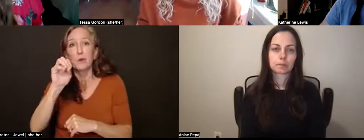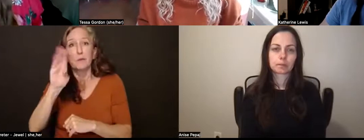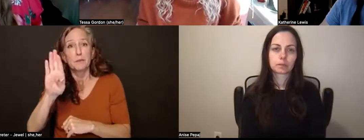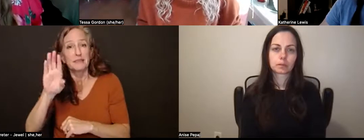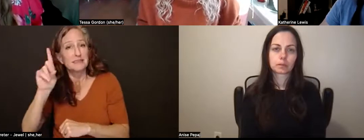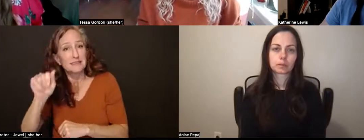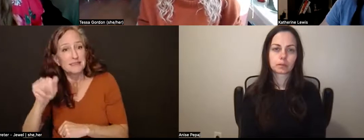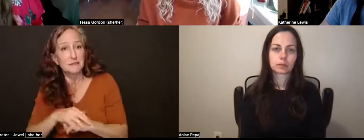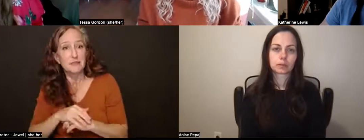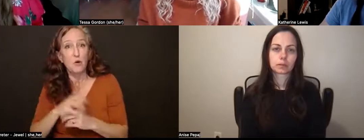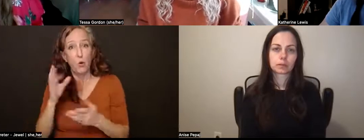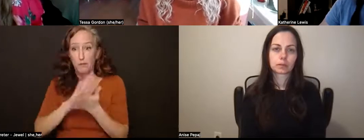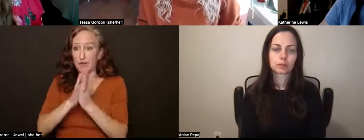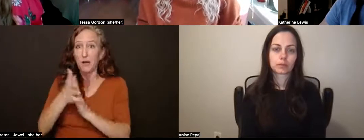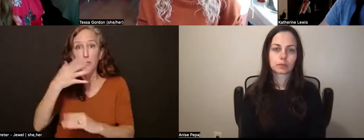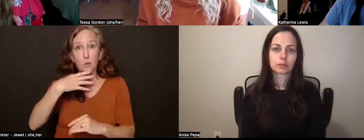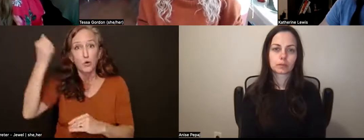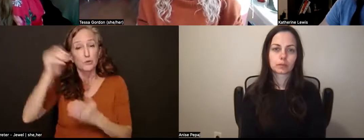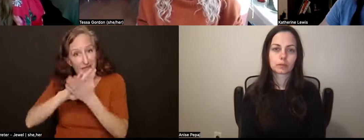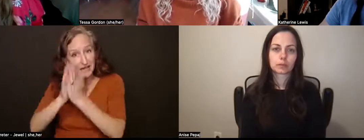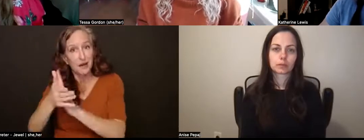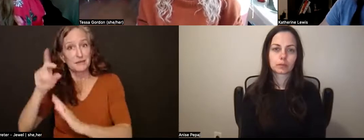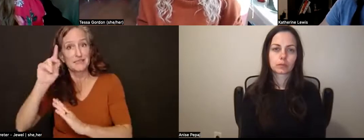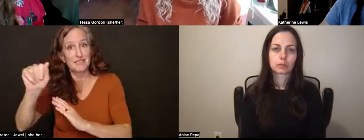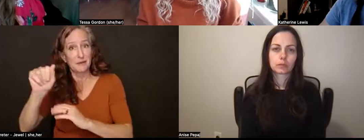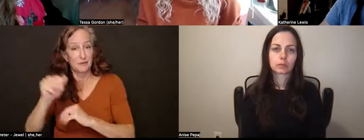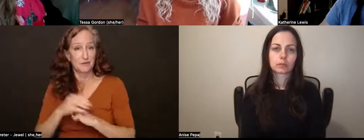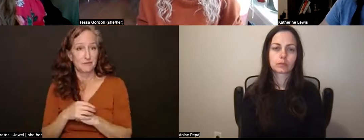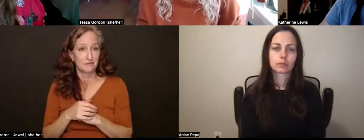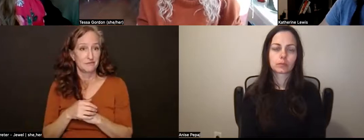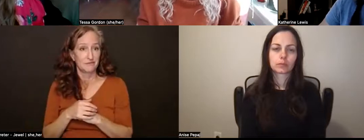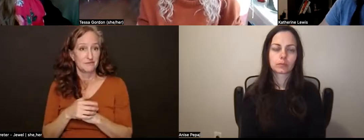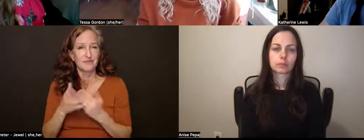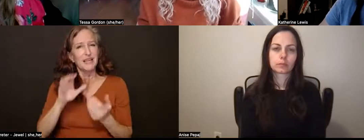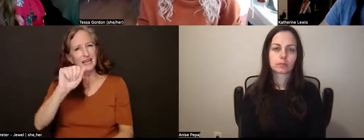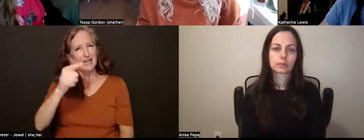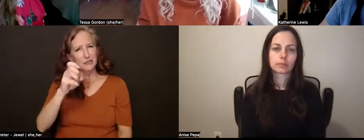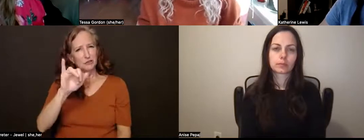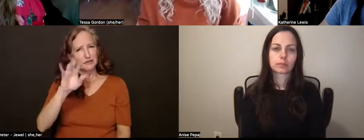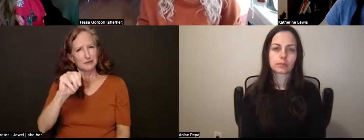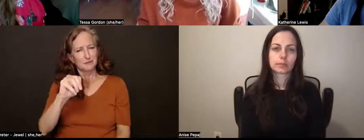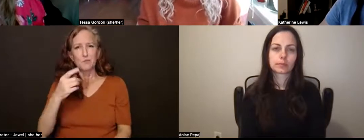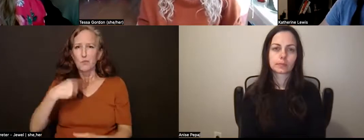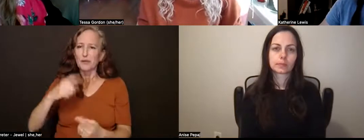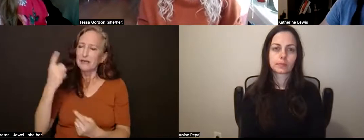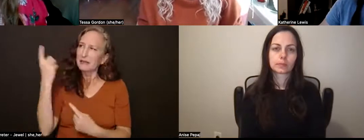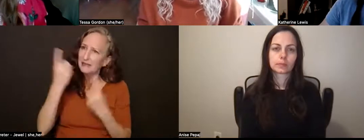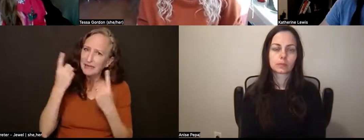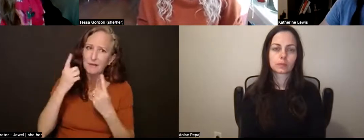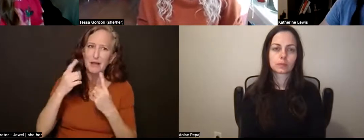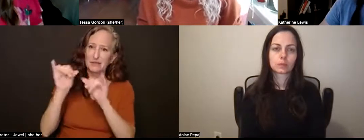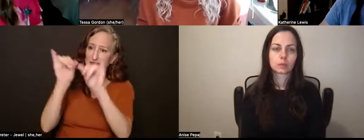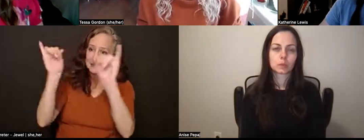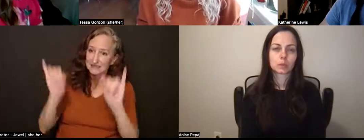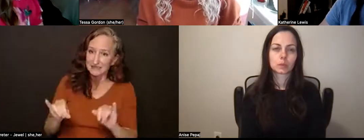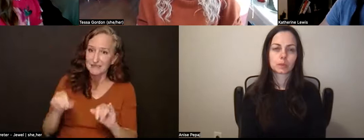aging into disability, and what that looks like, even just in ageism. we're thinking about a system that